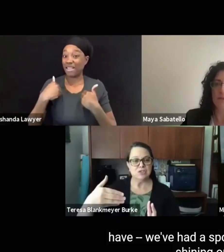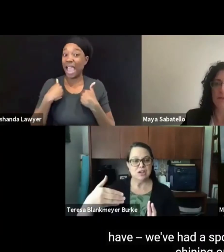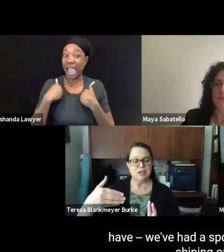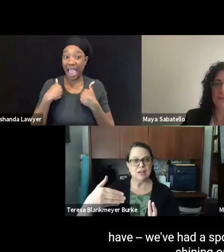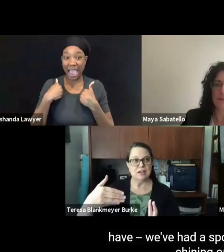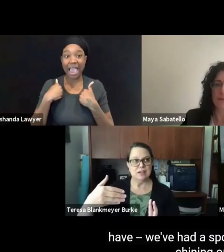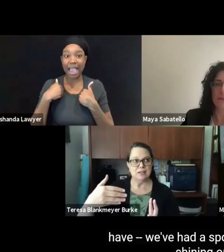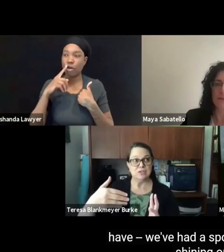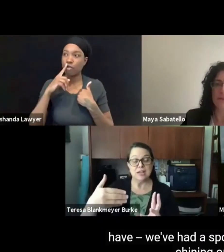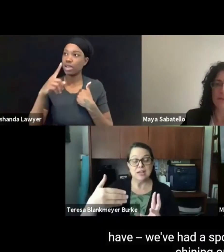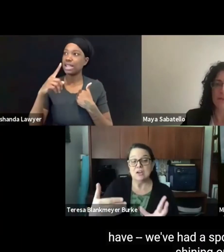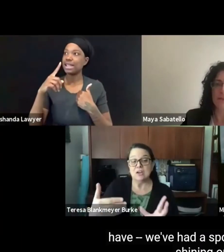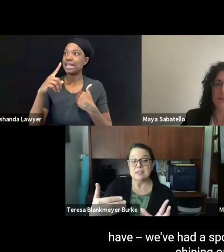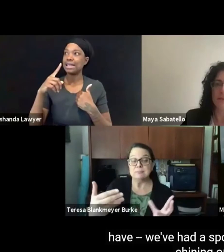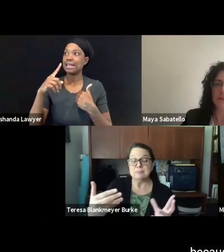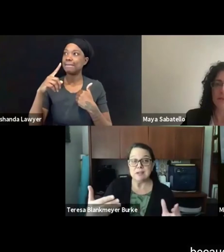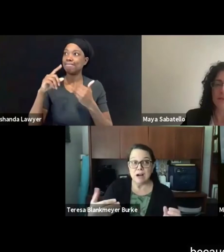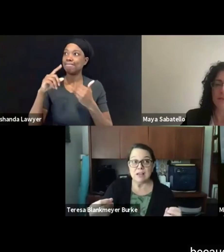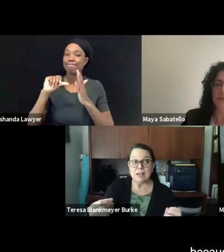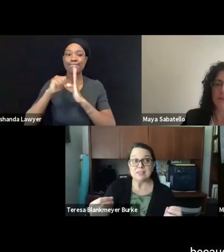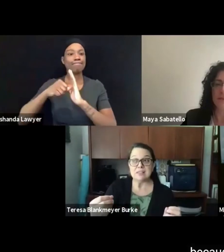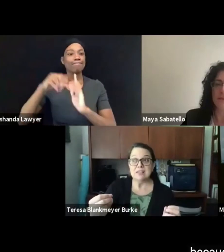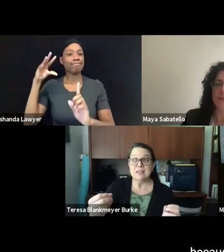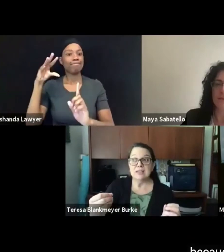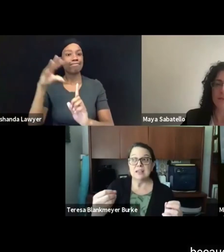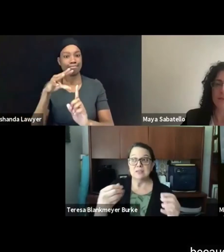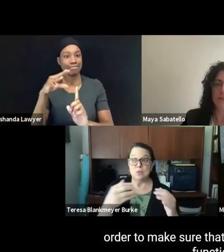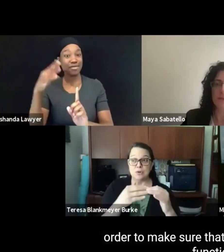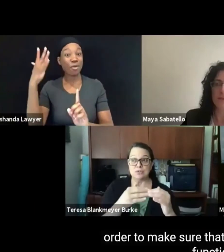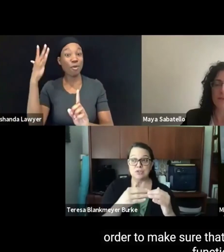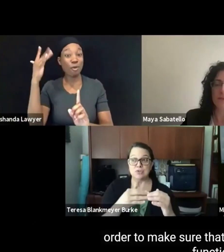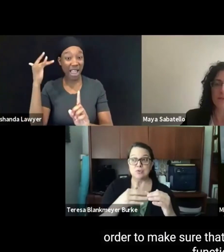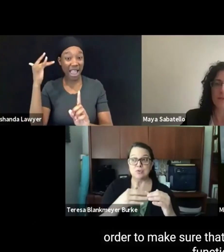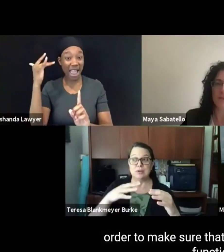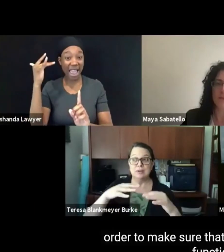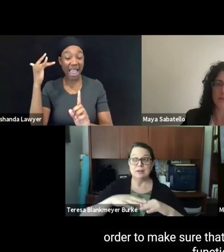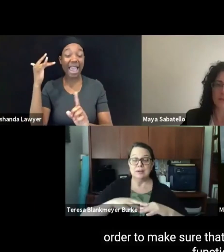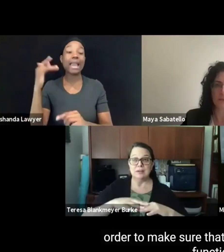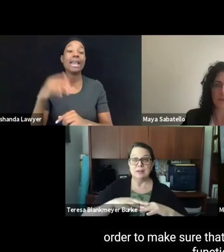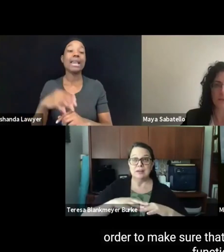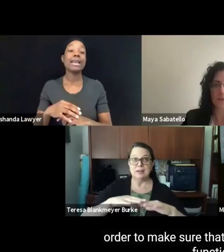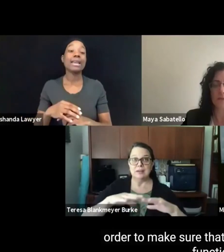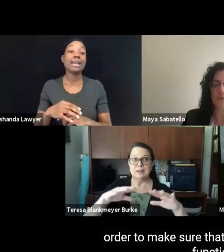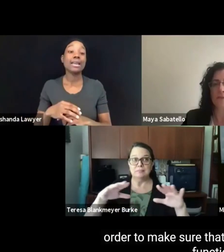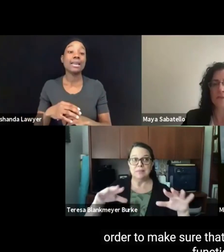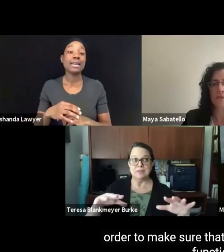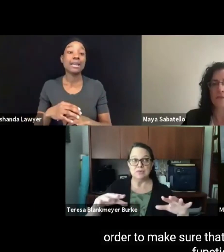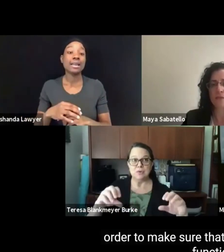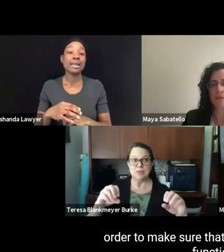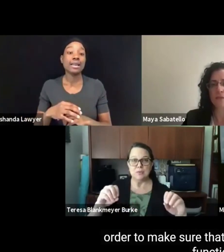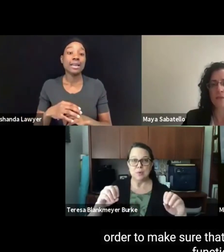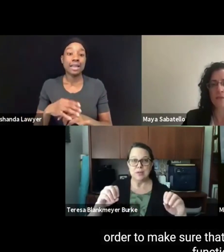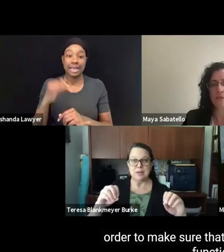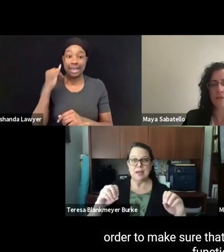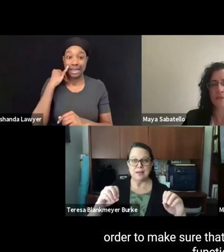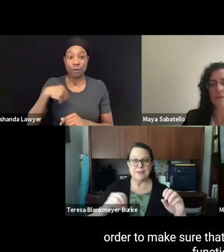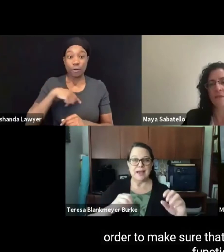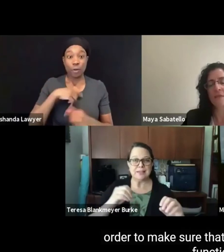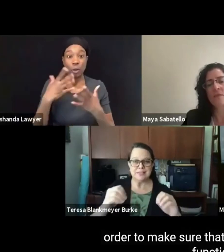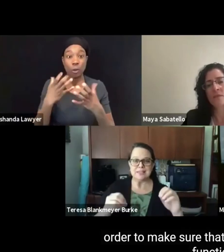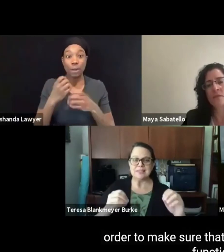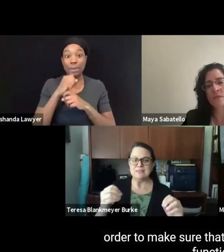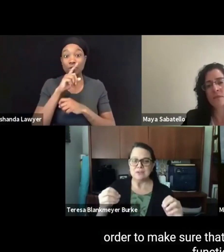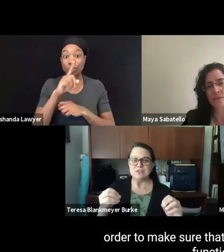been shining on these, because in order to make sure that we